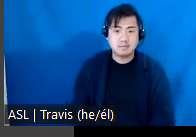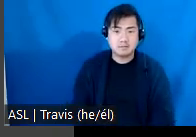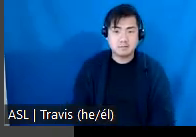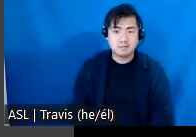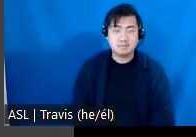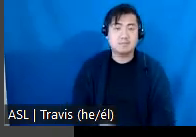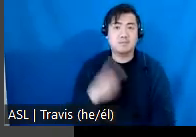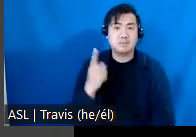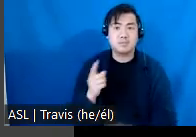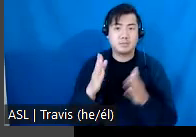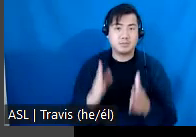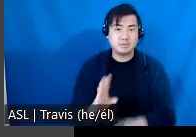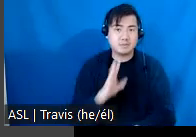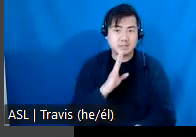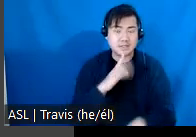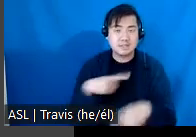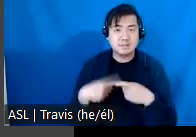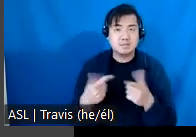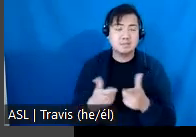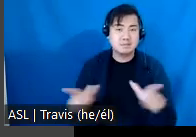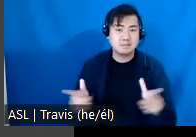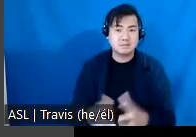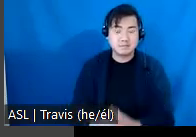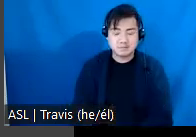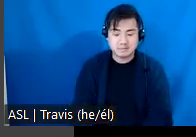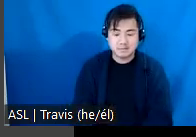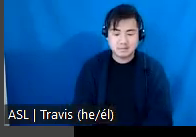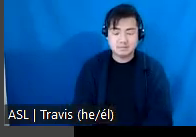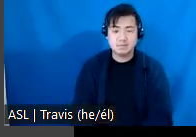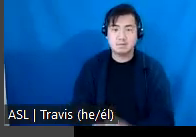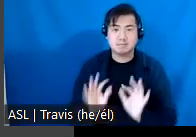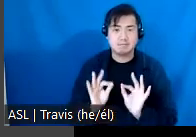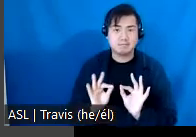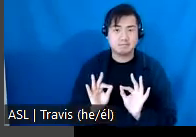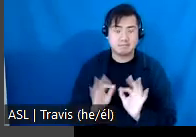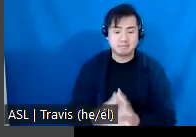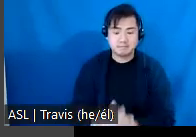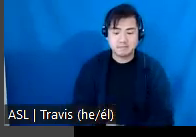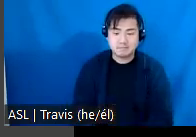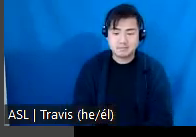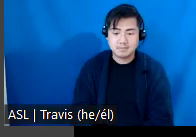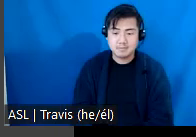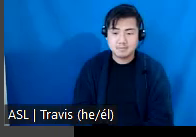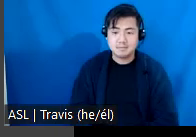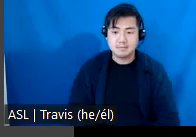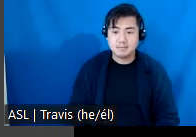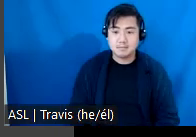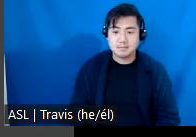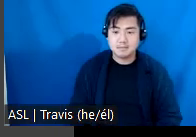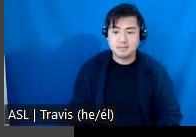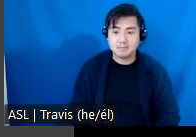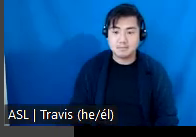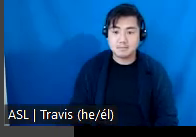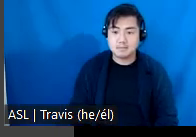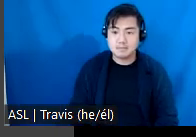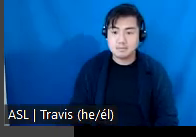Buenas tardes. Para encontrar los intérpretes en español, por favor, opriman el globo que está al pie de su pantalla, escojan